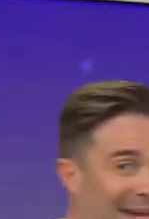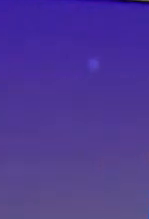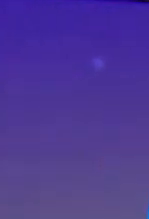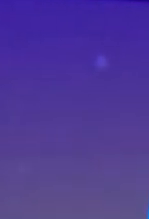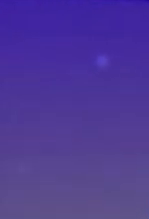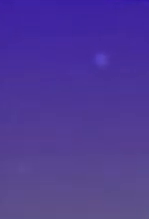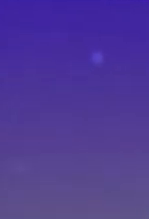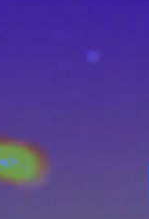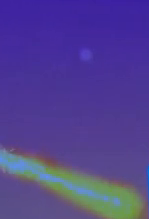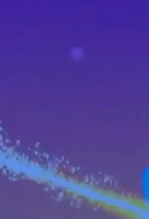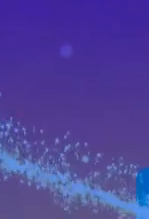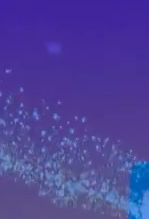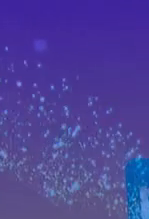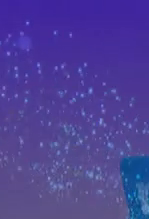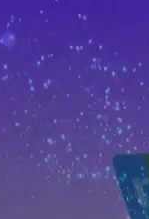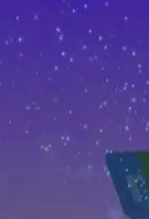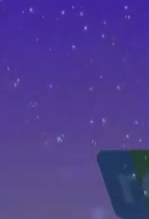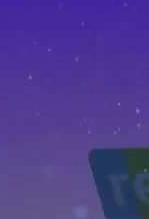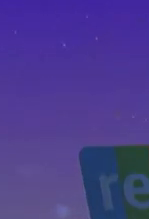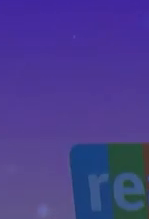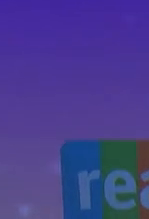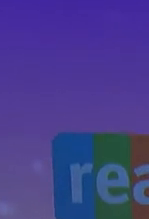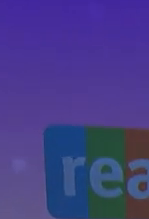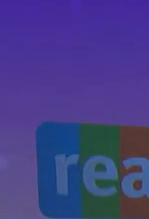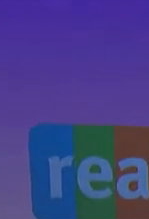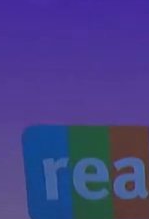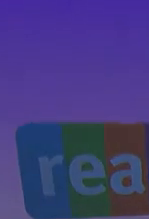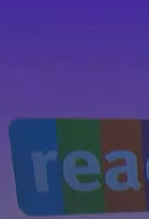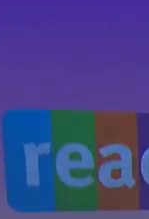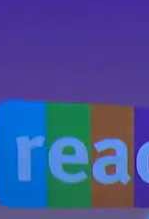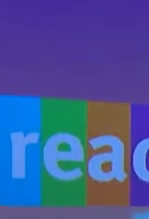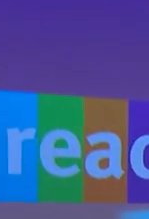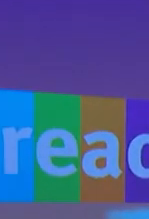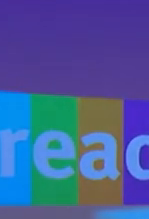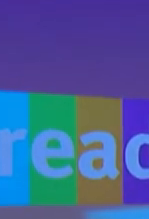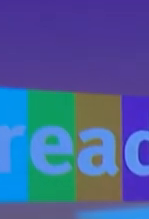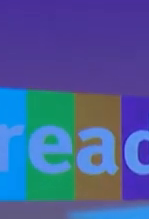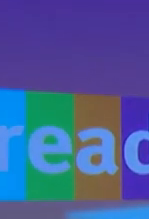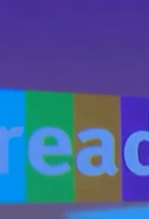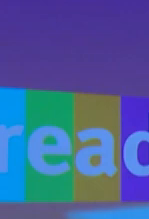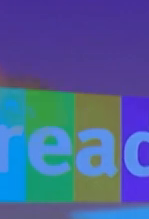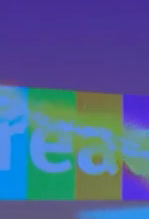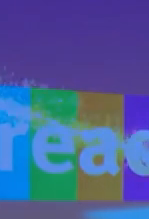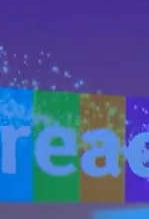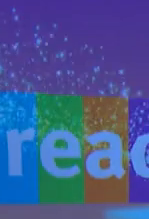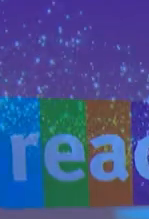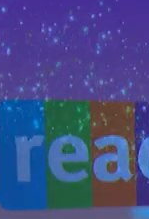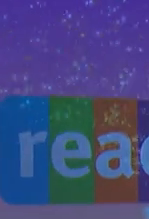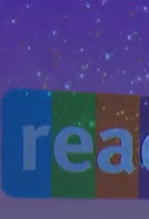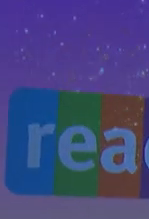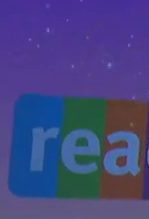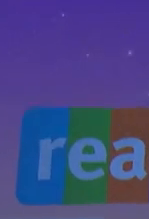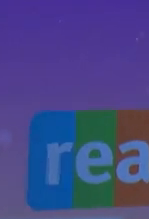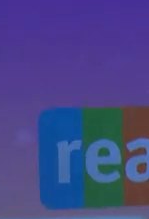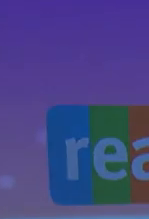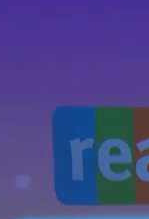Thanks, Amy. I think Pippa was really adventurous. That means she was excited to get out into the world and explore. Does that